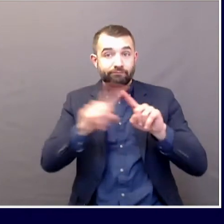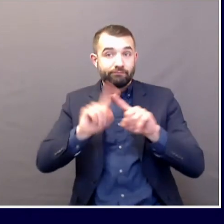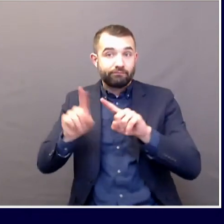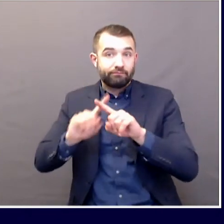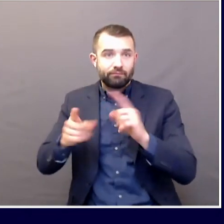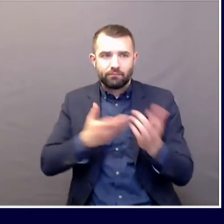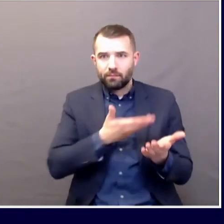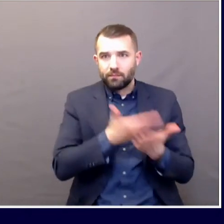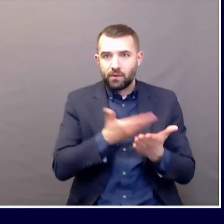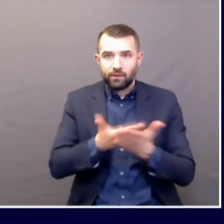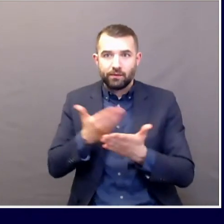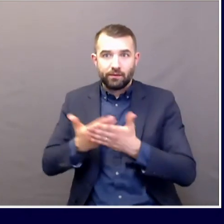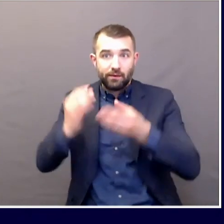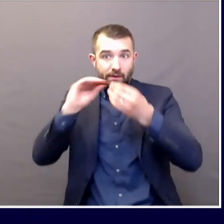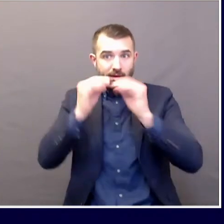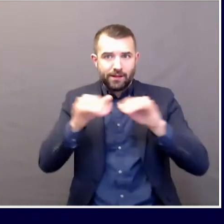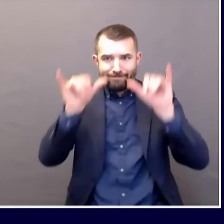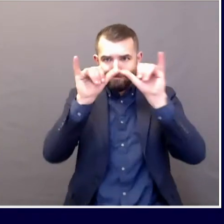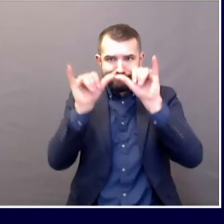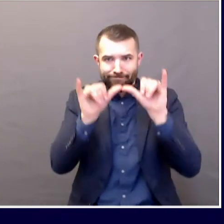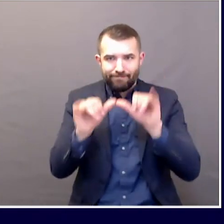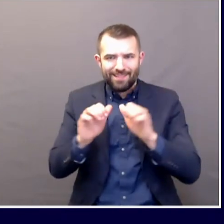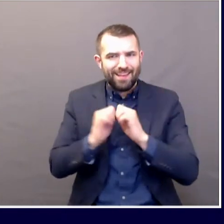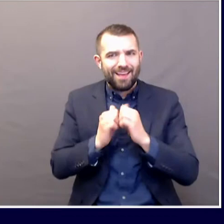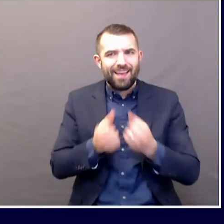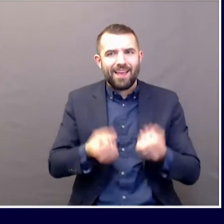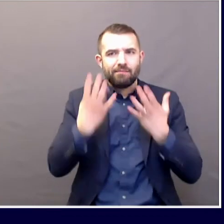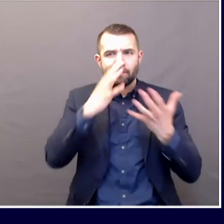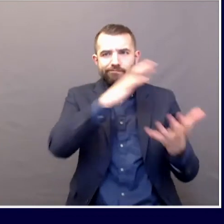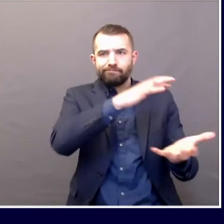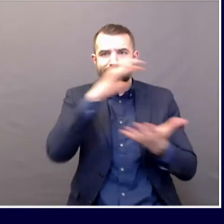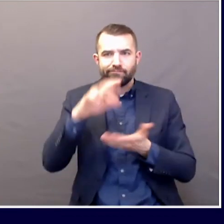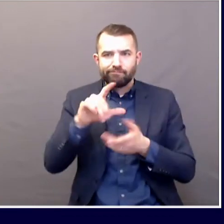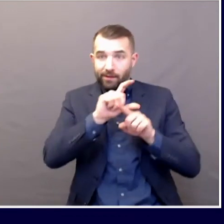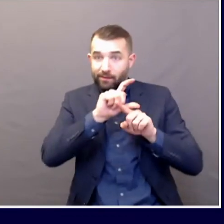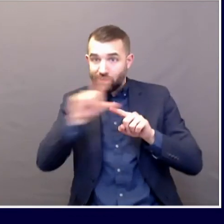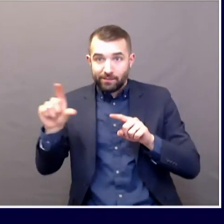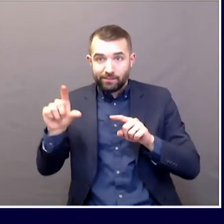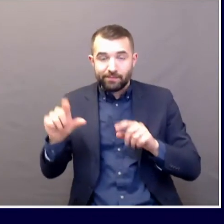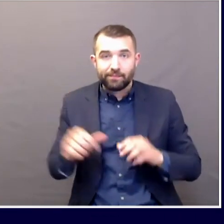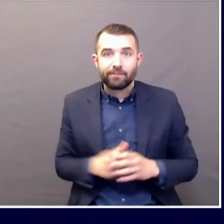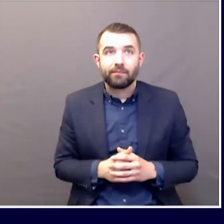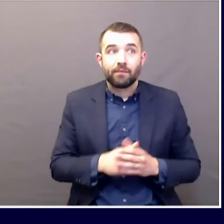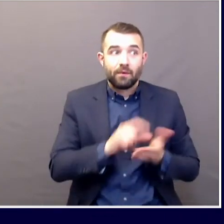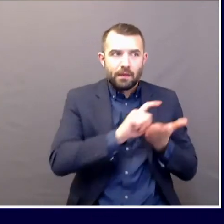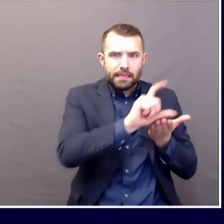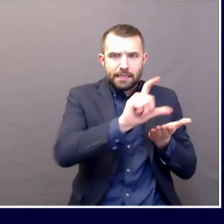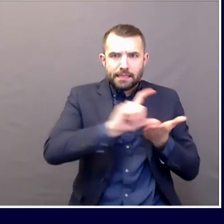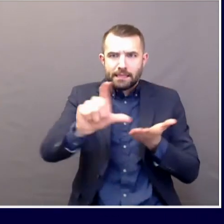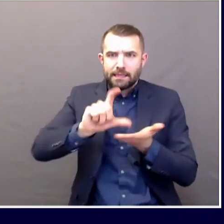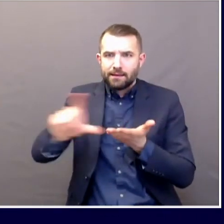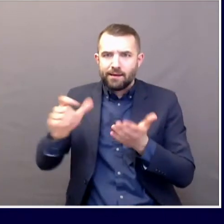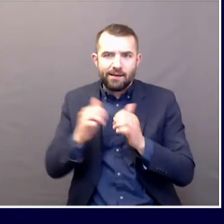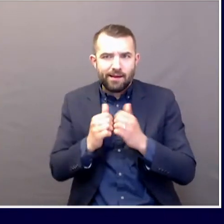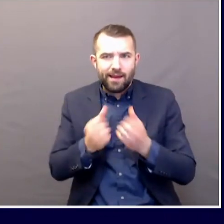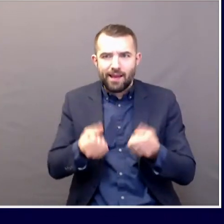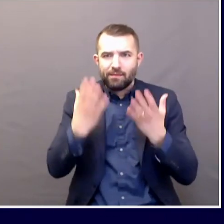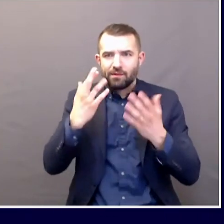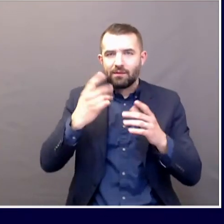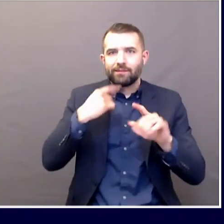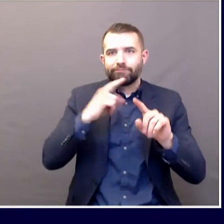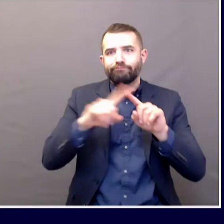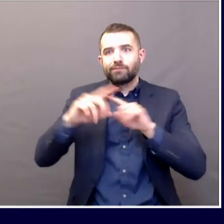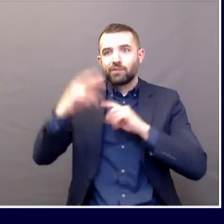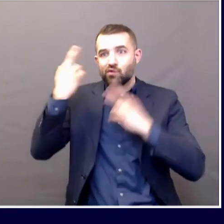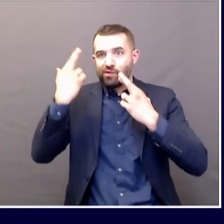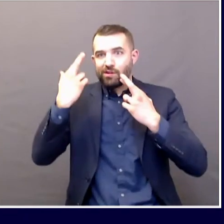where to allocate vaccine to, we take into account so many different factors. We've just talked about one of them, which is percentage of folks 70